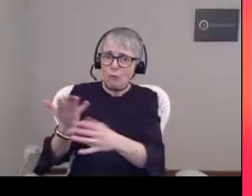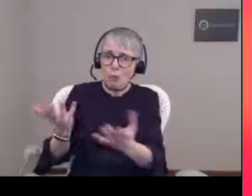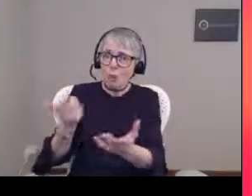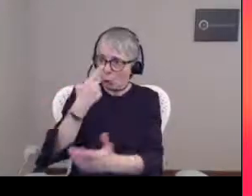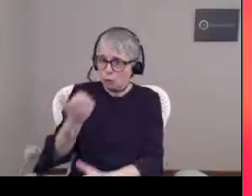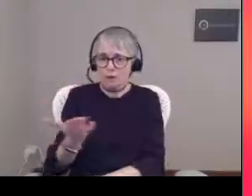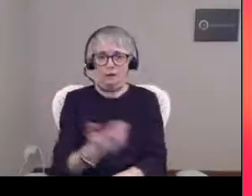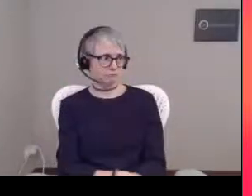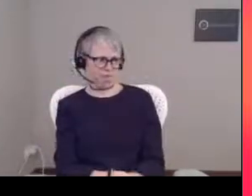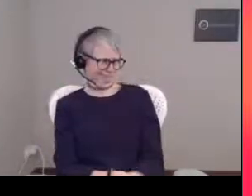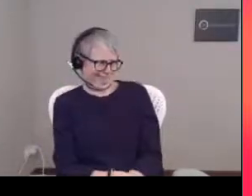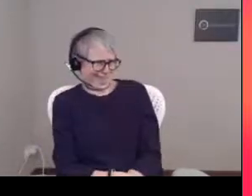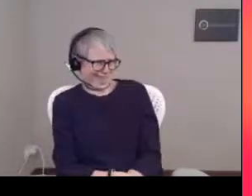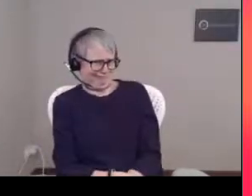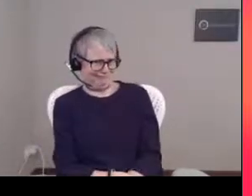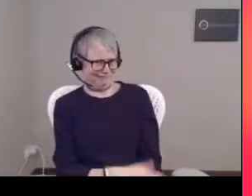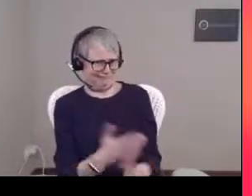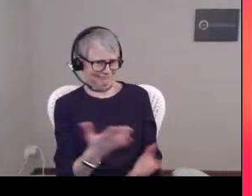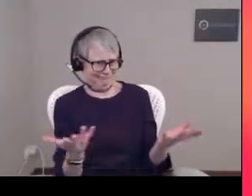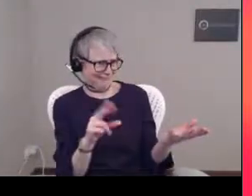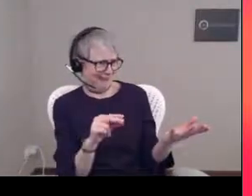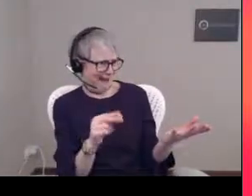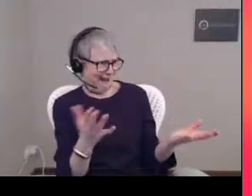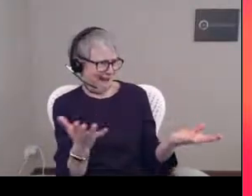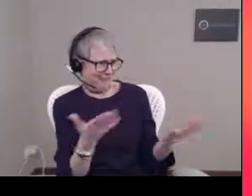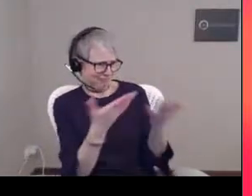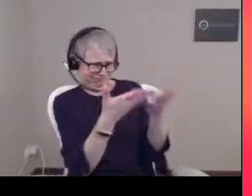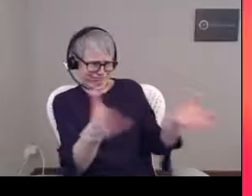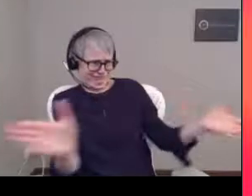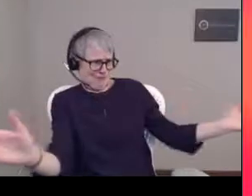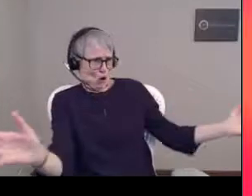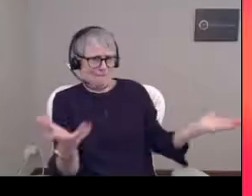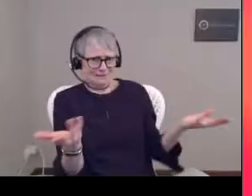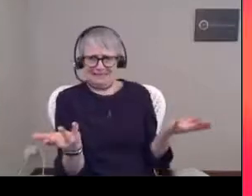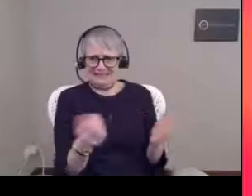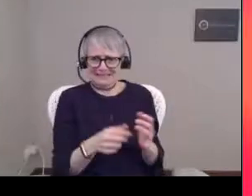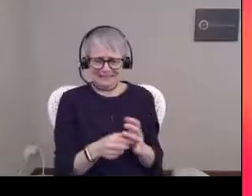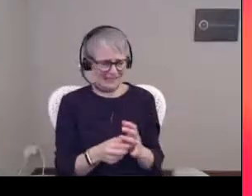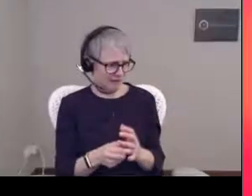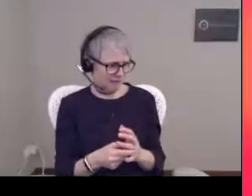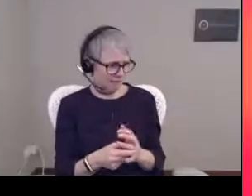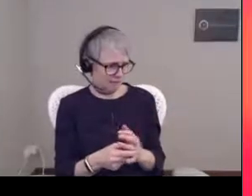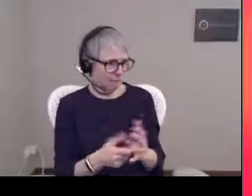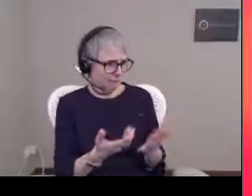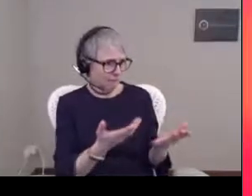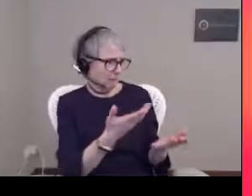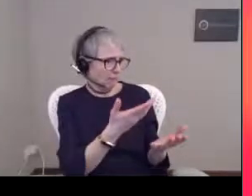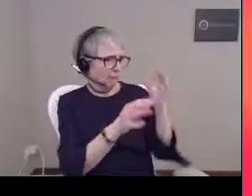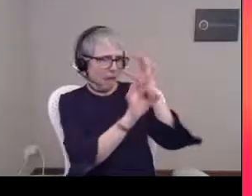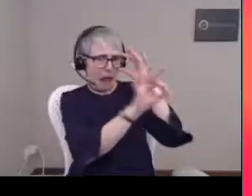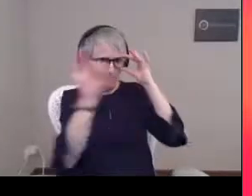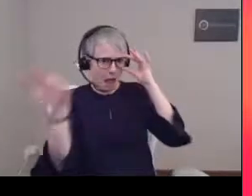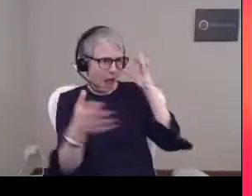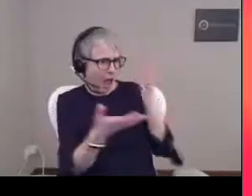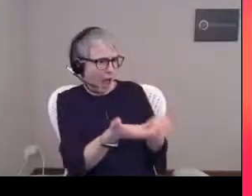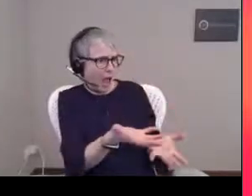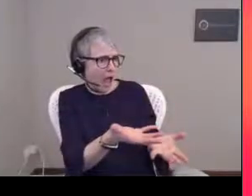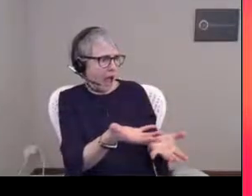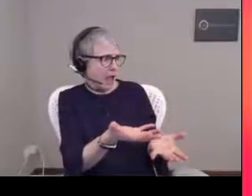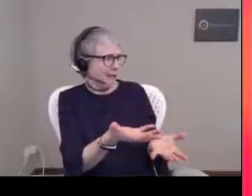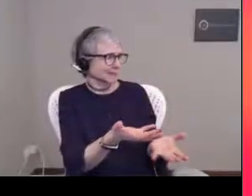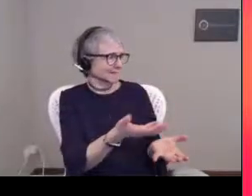Well, absolutely not. I mean, everything's open to everybody at the end of the day. So you can apply from the age of